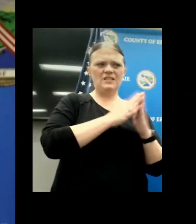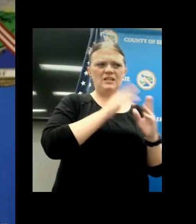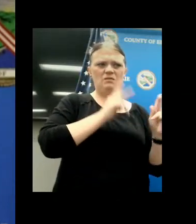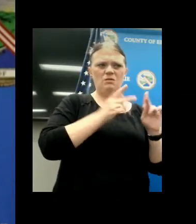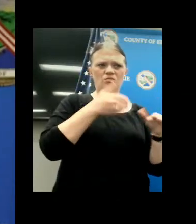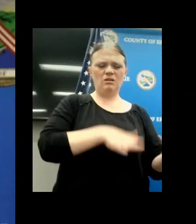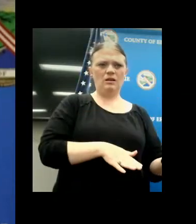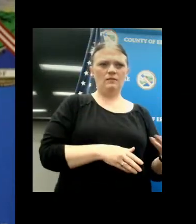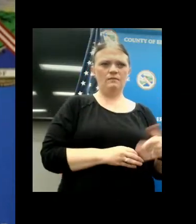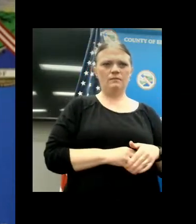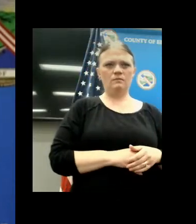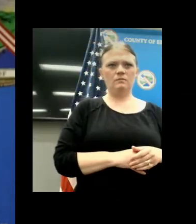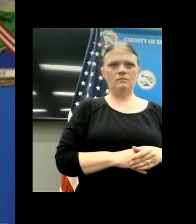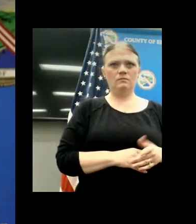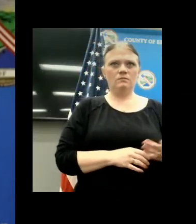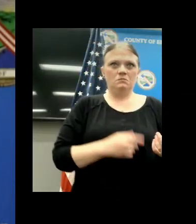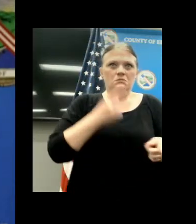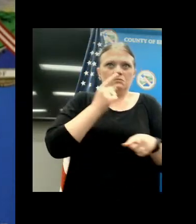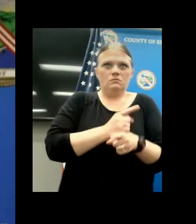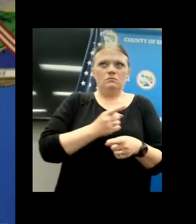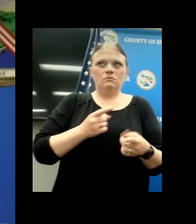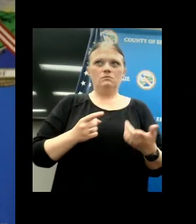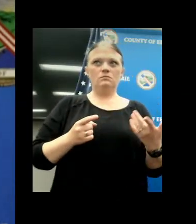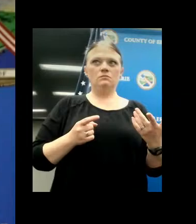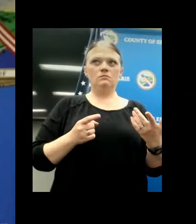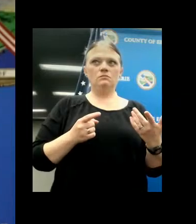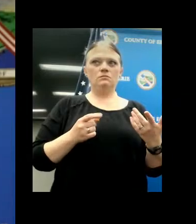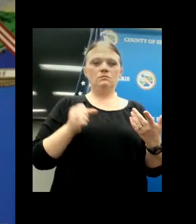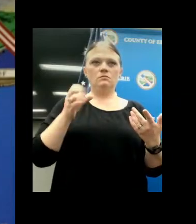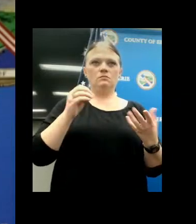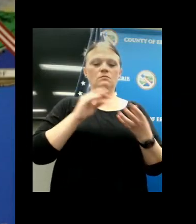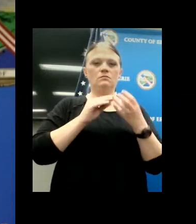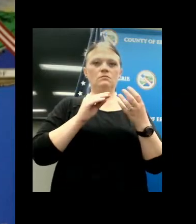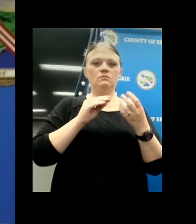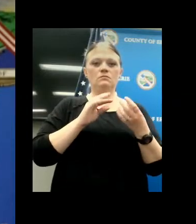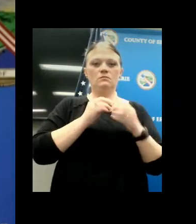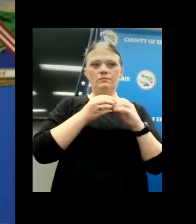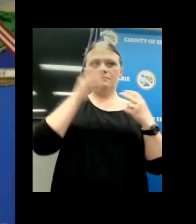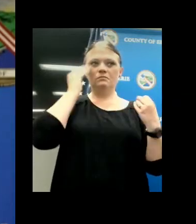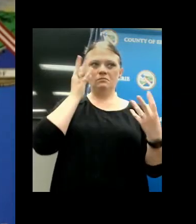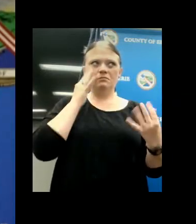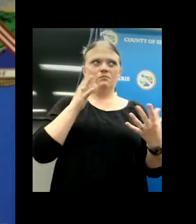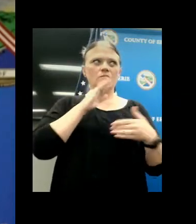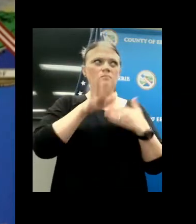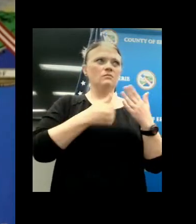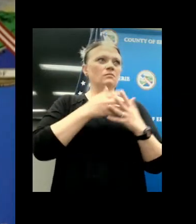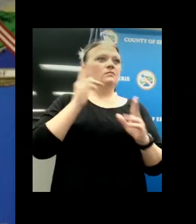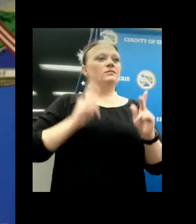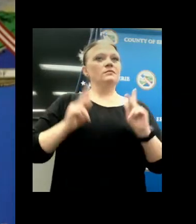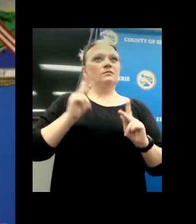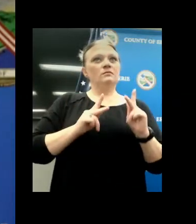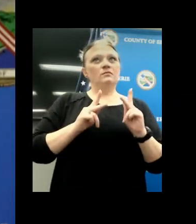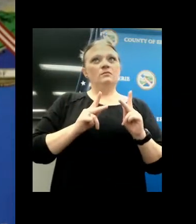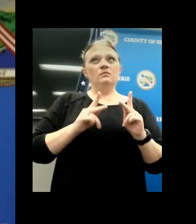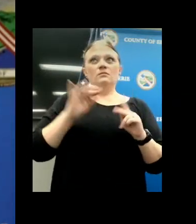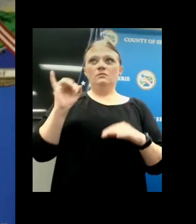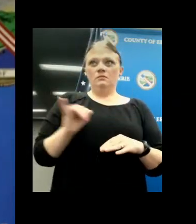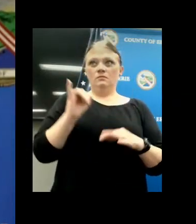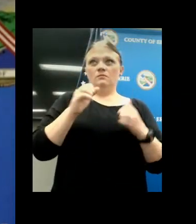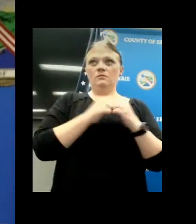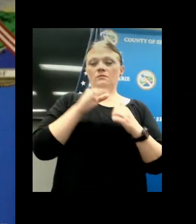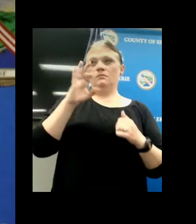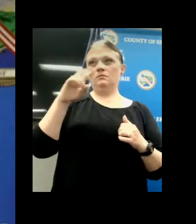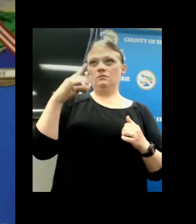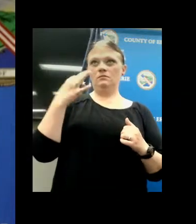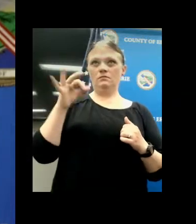dying. Right. So the numbers, the data that we gave of like all the people who were infected